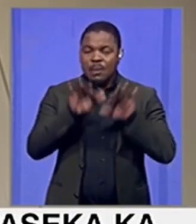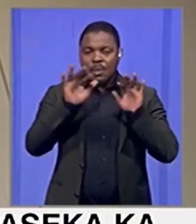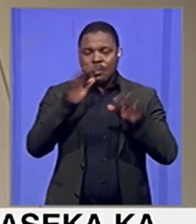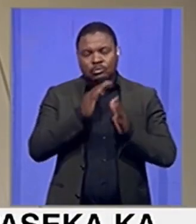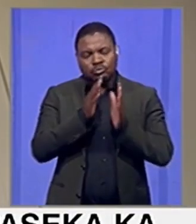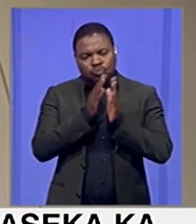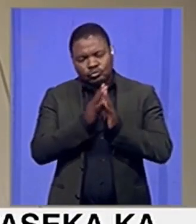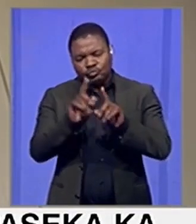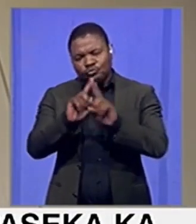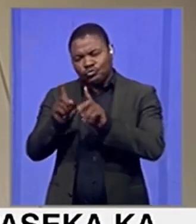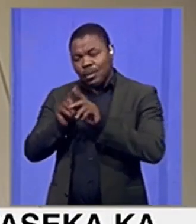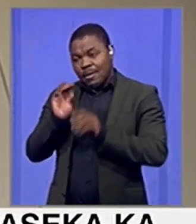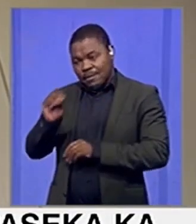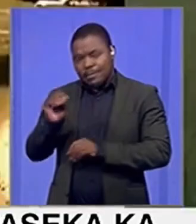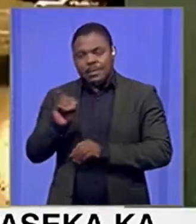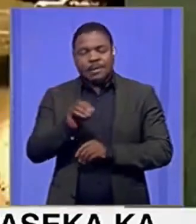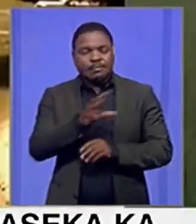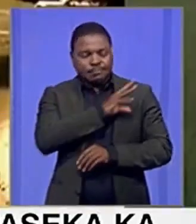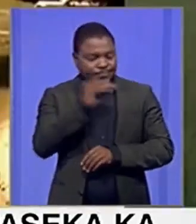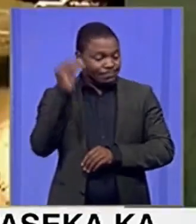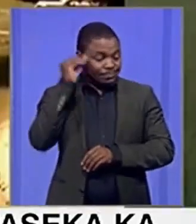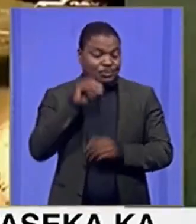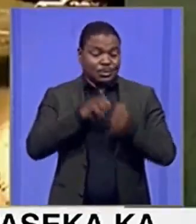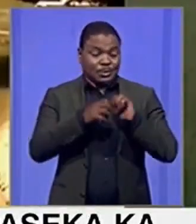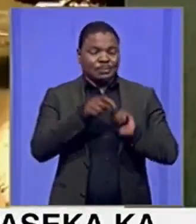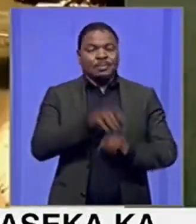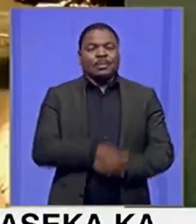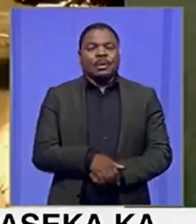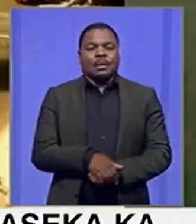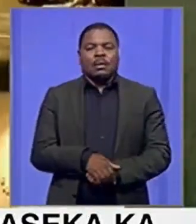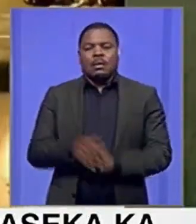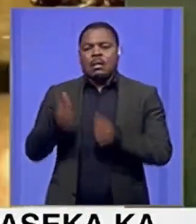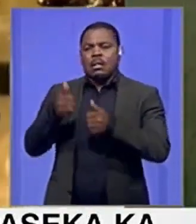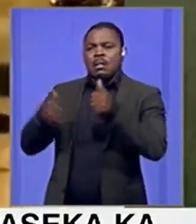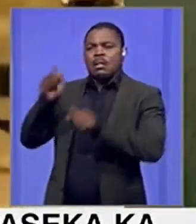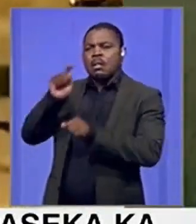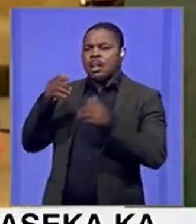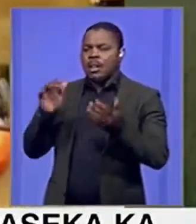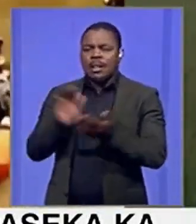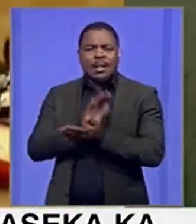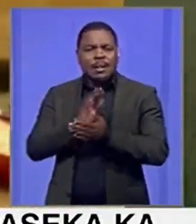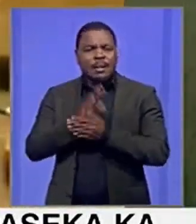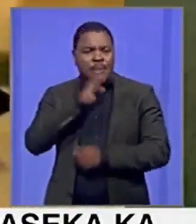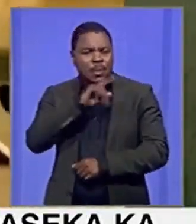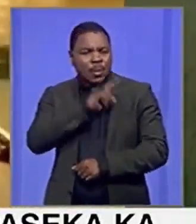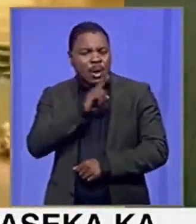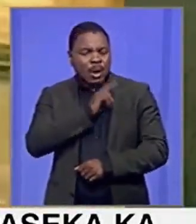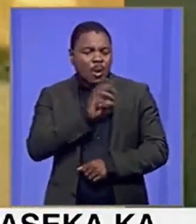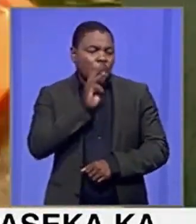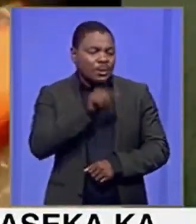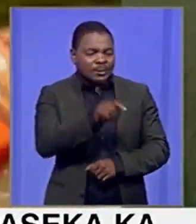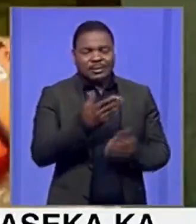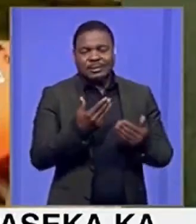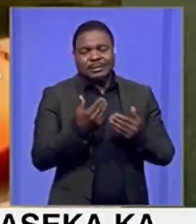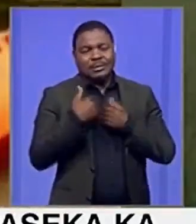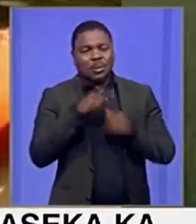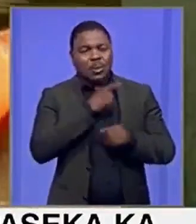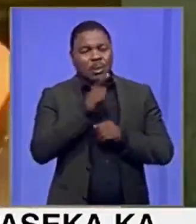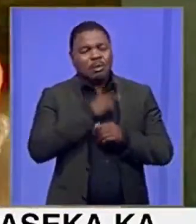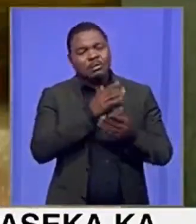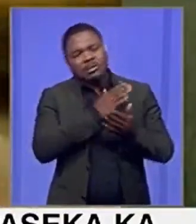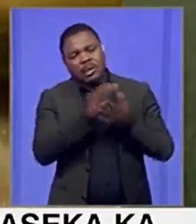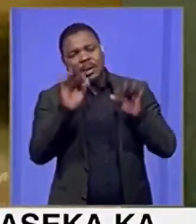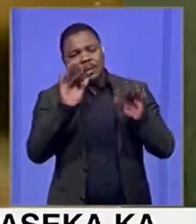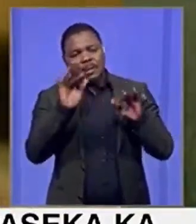religious activities are aware of this. Seo se sadishego bahlankedi diwela ke polokego ya metse ka ge badumedi ba mmalwa ba